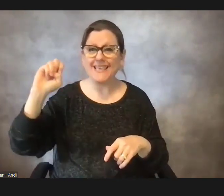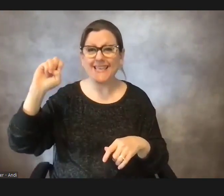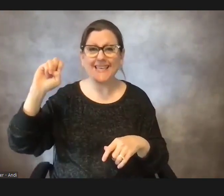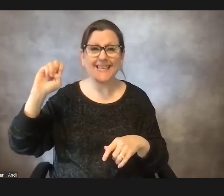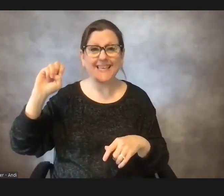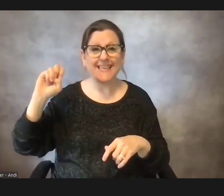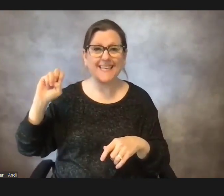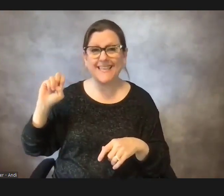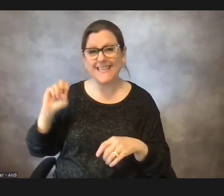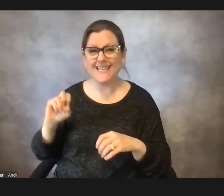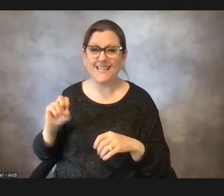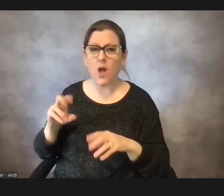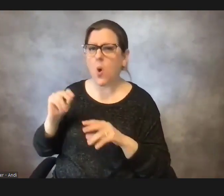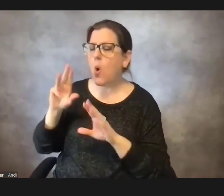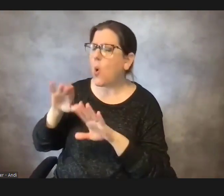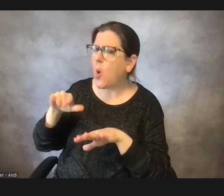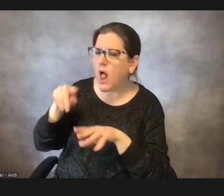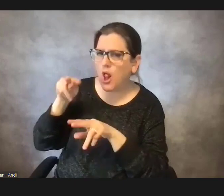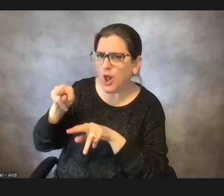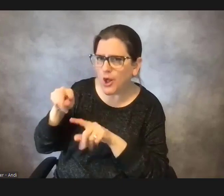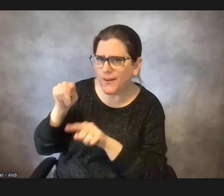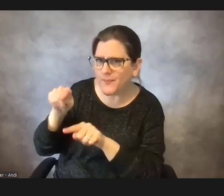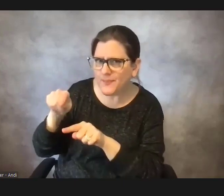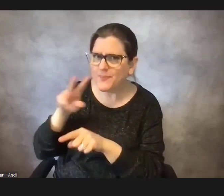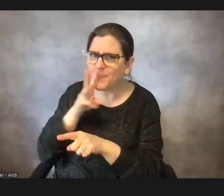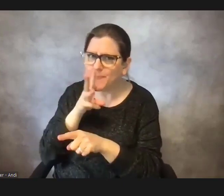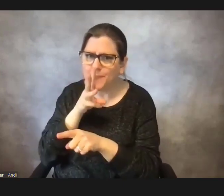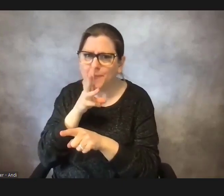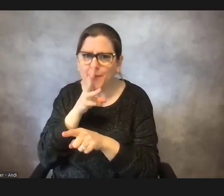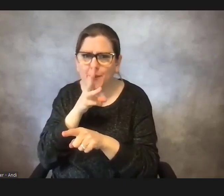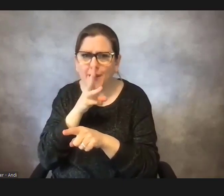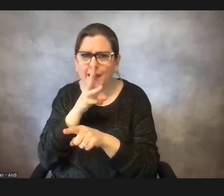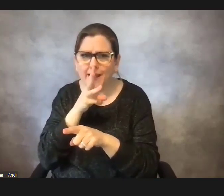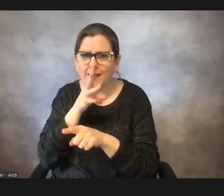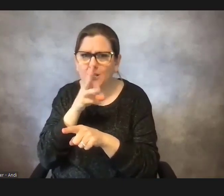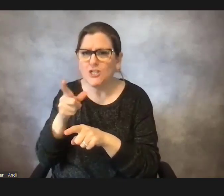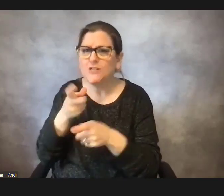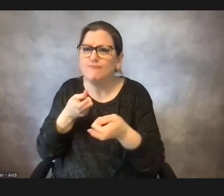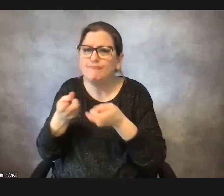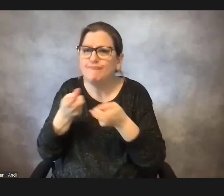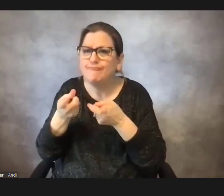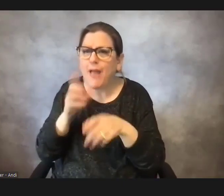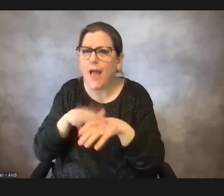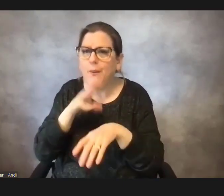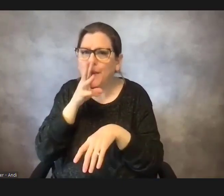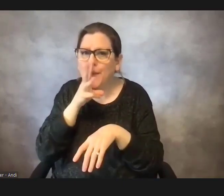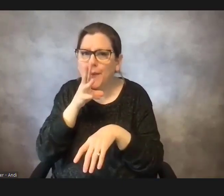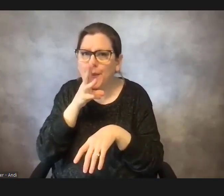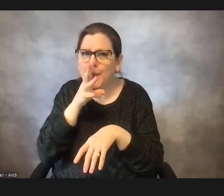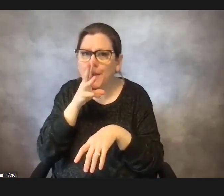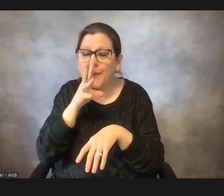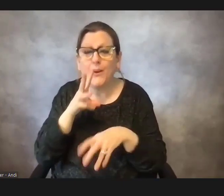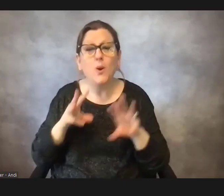No, look, this is the water. She's skating on the water.